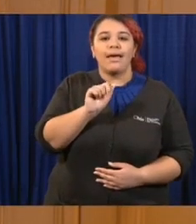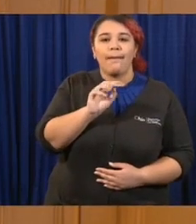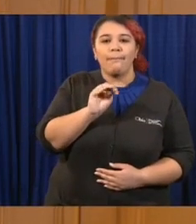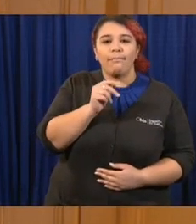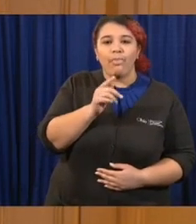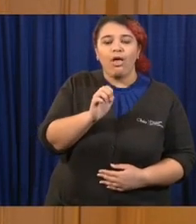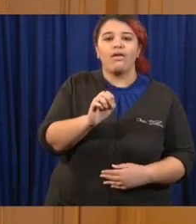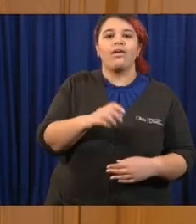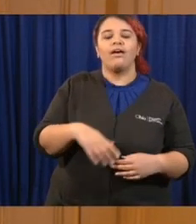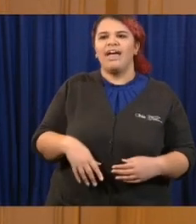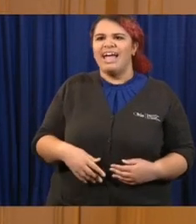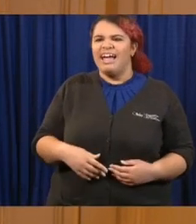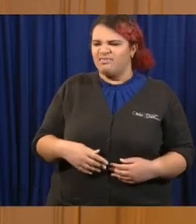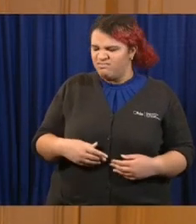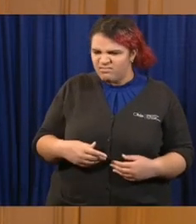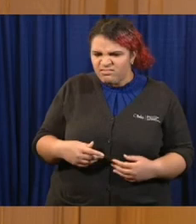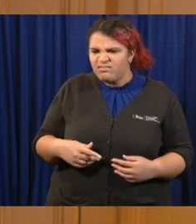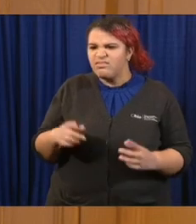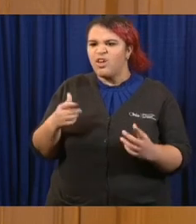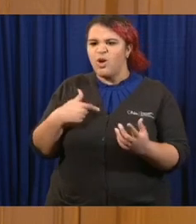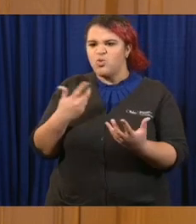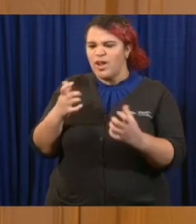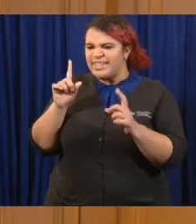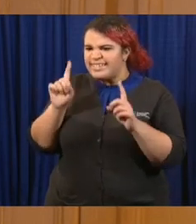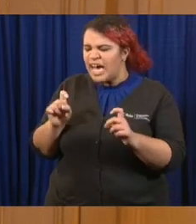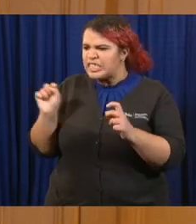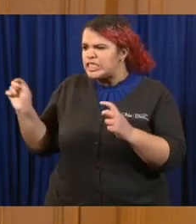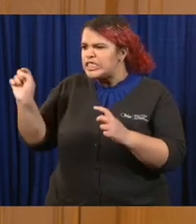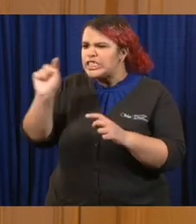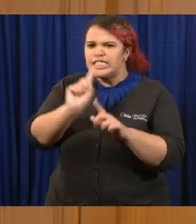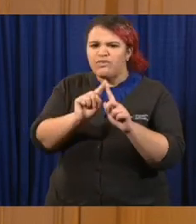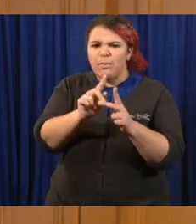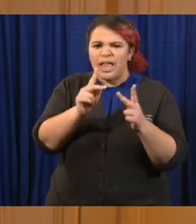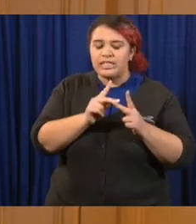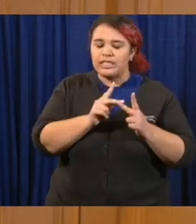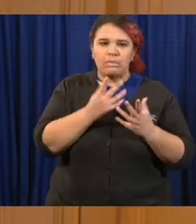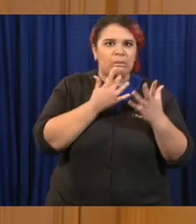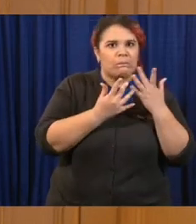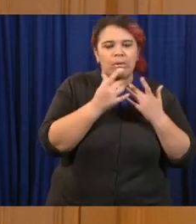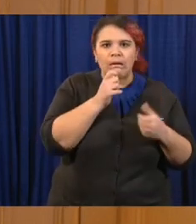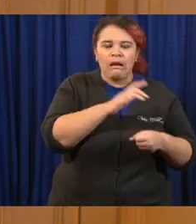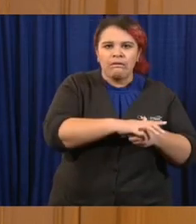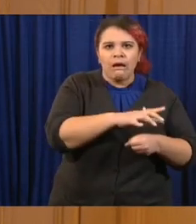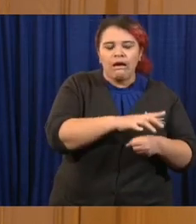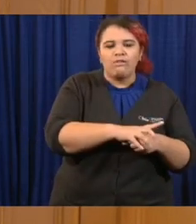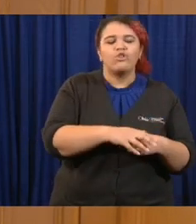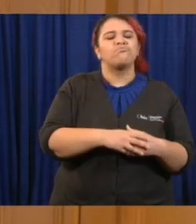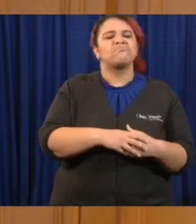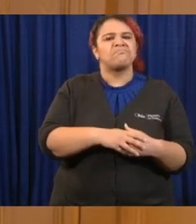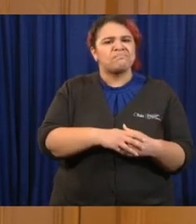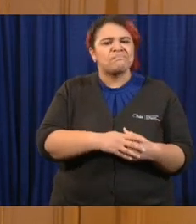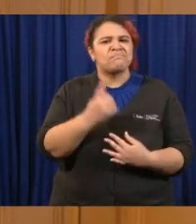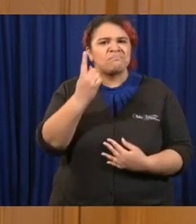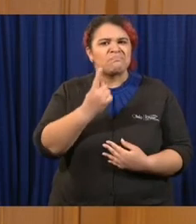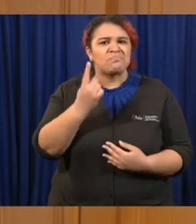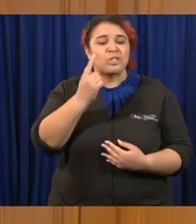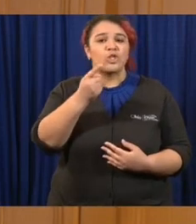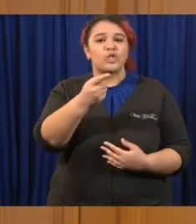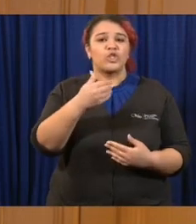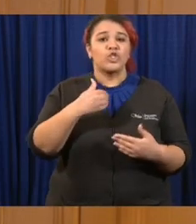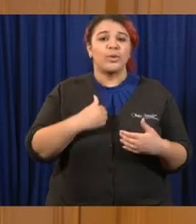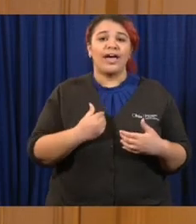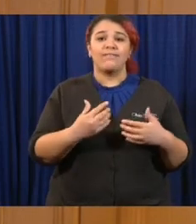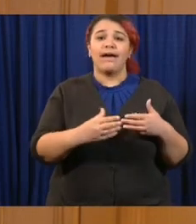all the places that you would like to test. Do you have any guidelines on, how you make sure to, divide all the